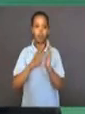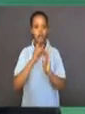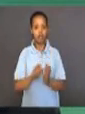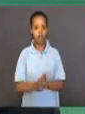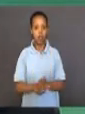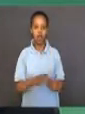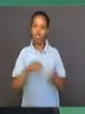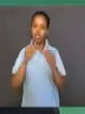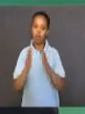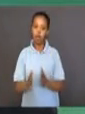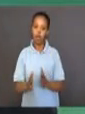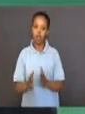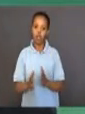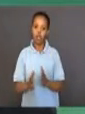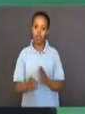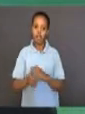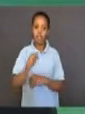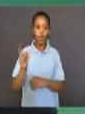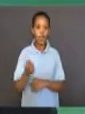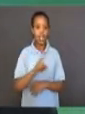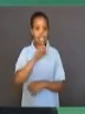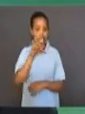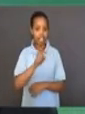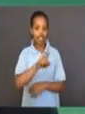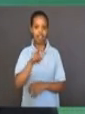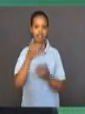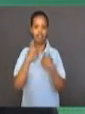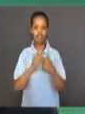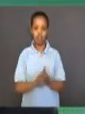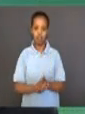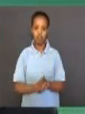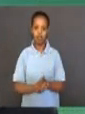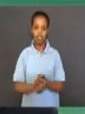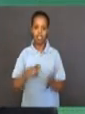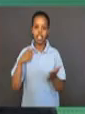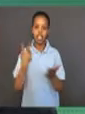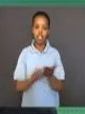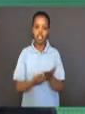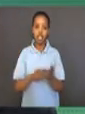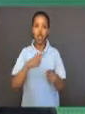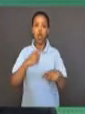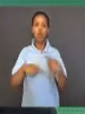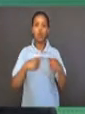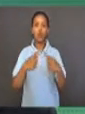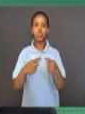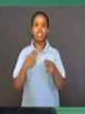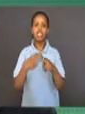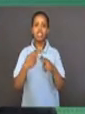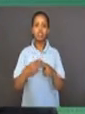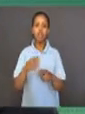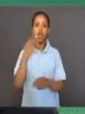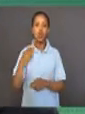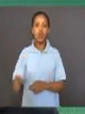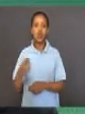for you. What is the name of the process the blue-green